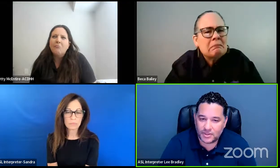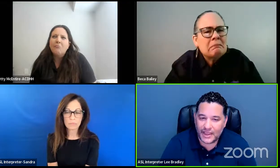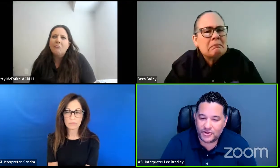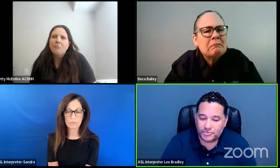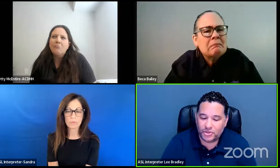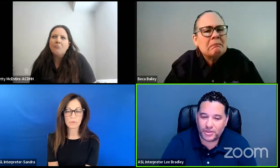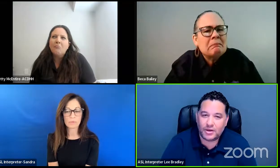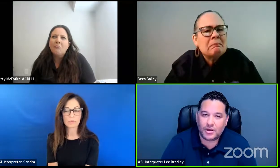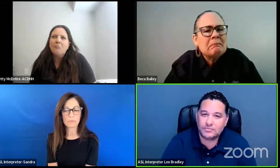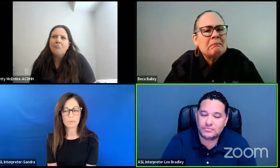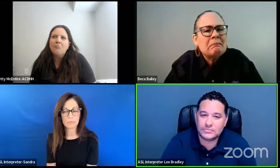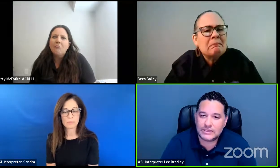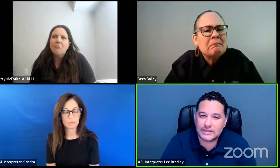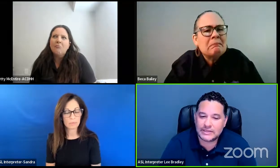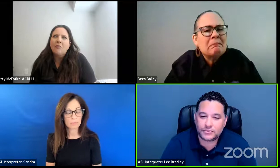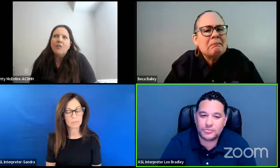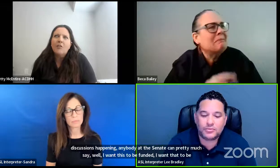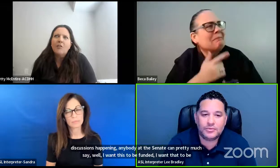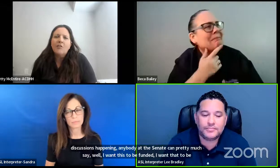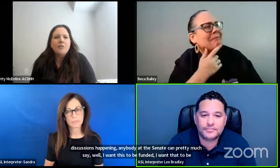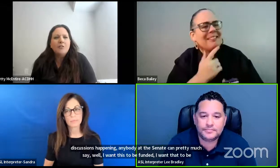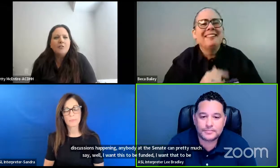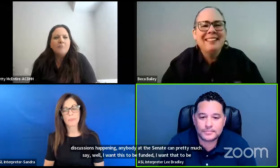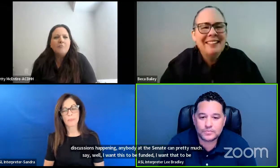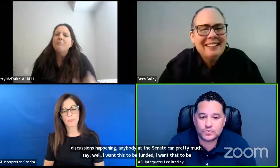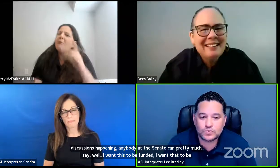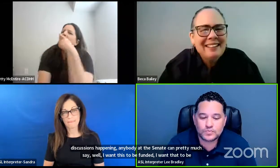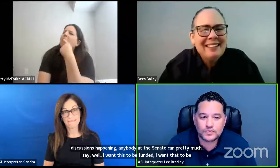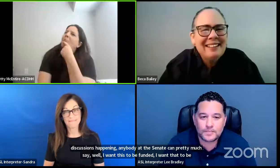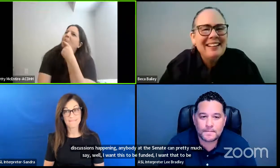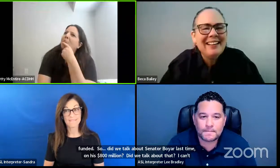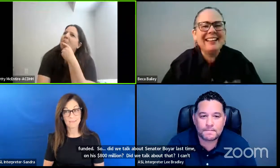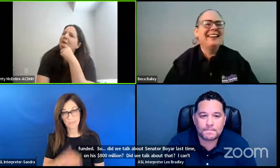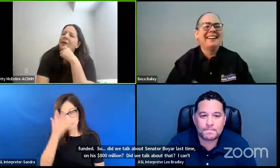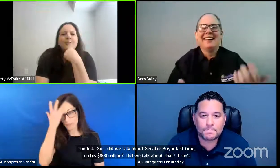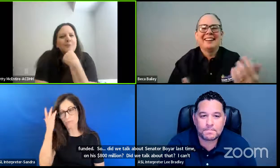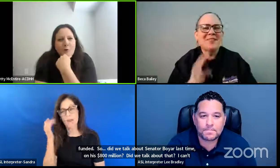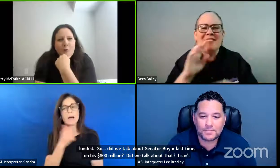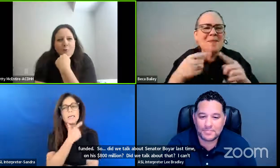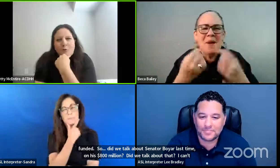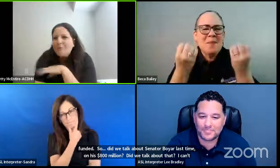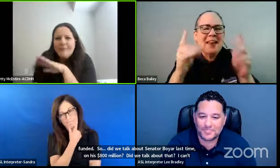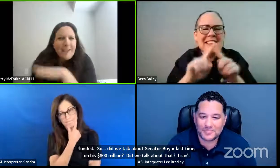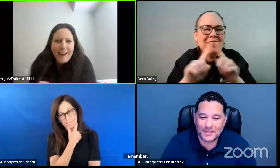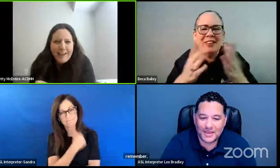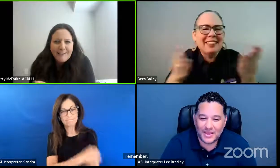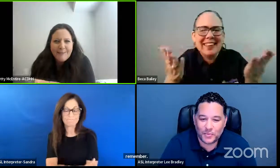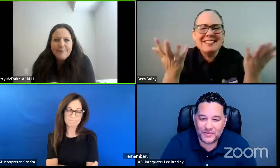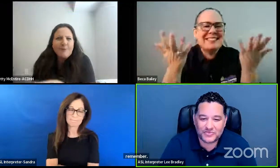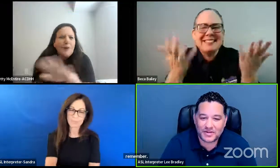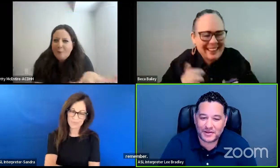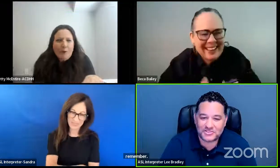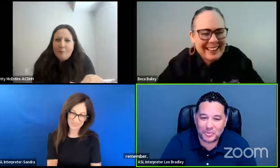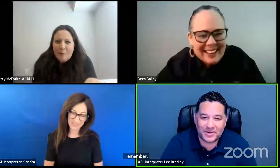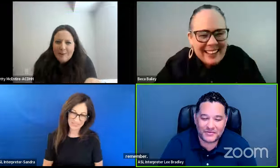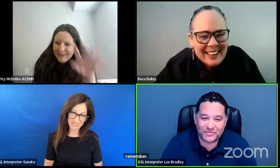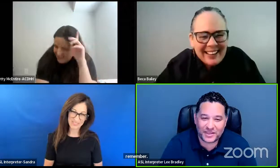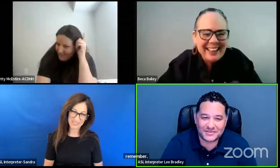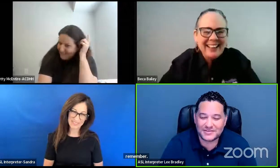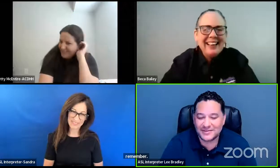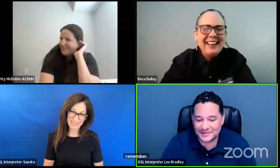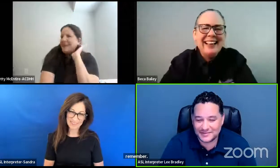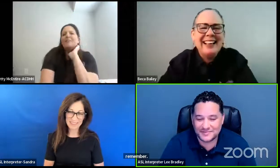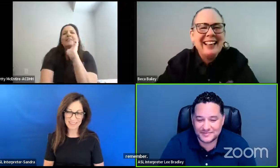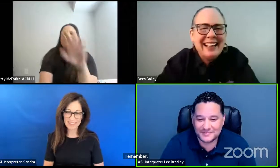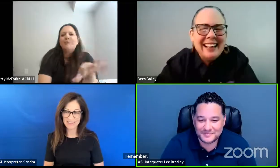Boyer with 800 million. No, I don't remember. Like, So just in case, we talked about so many different